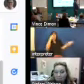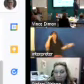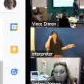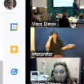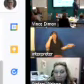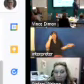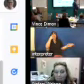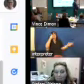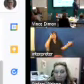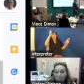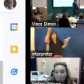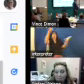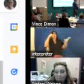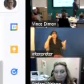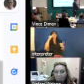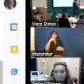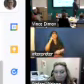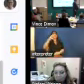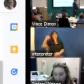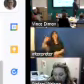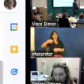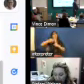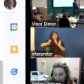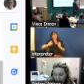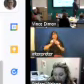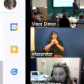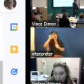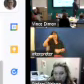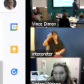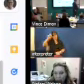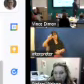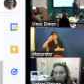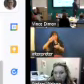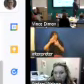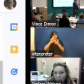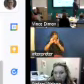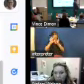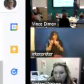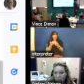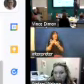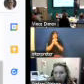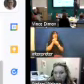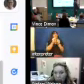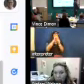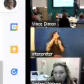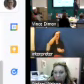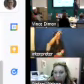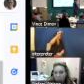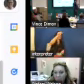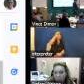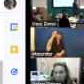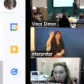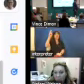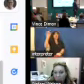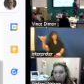I am a deaf and hard of hearing specialist with Alpine School District. I work with Allison and Amy, and I've